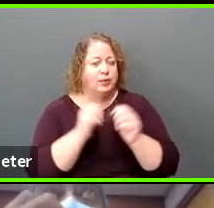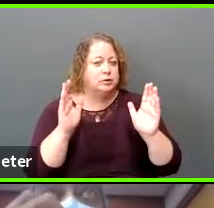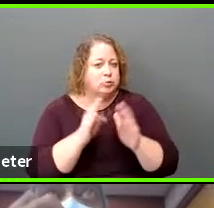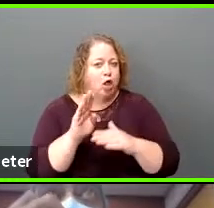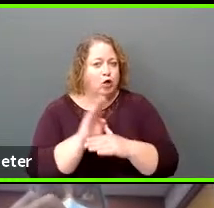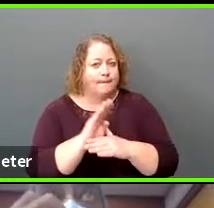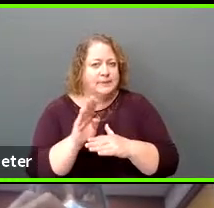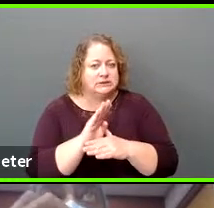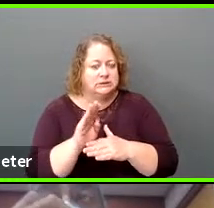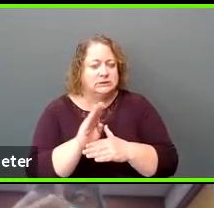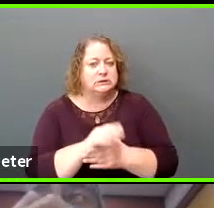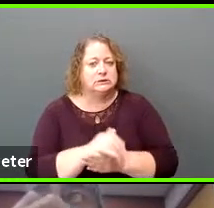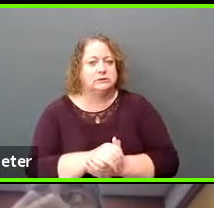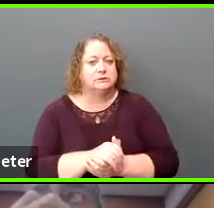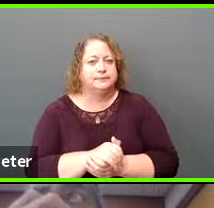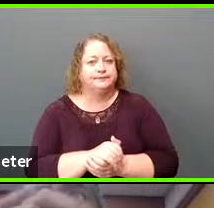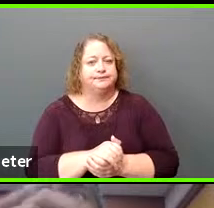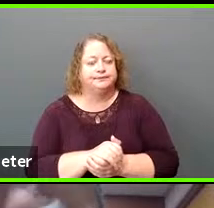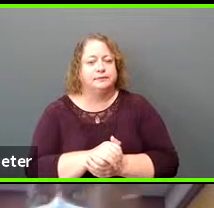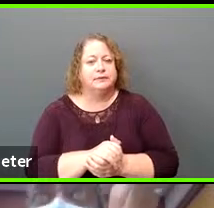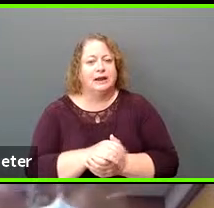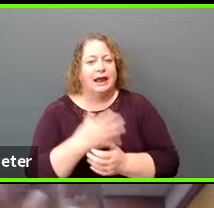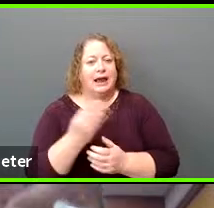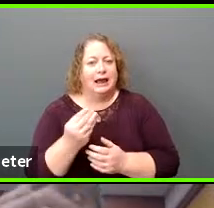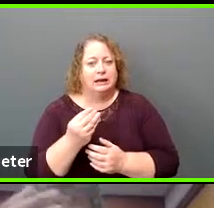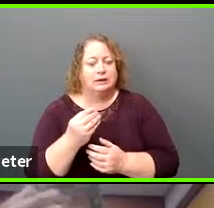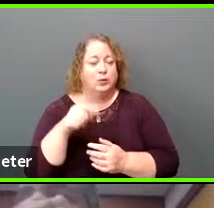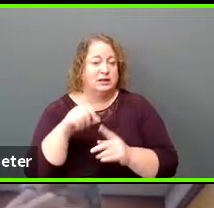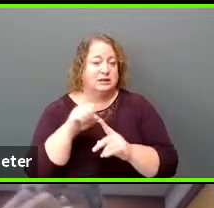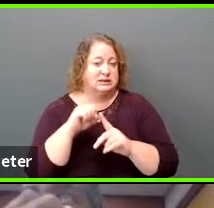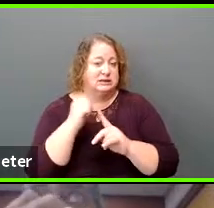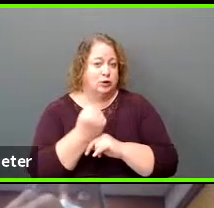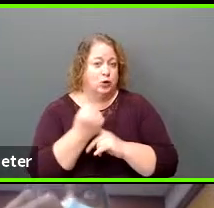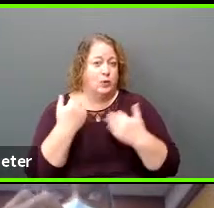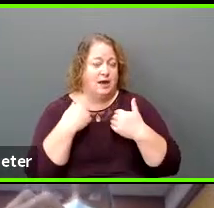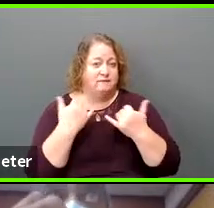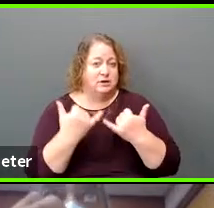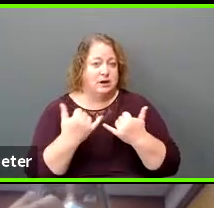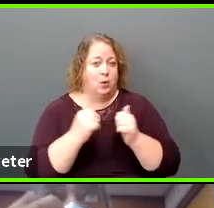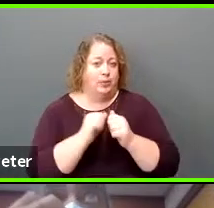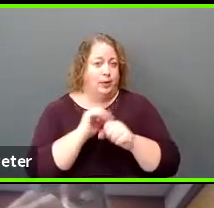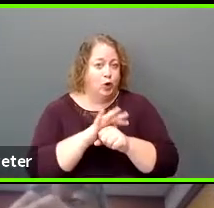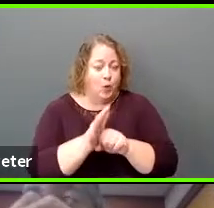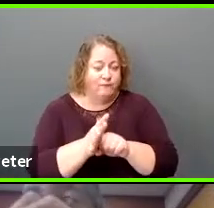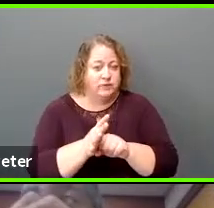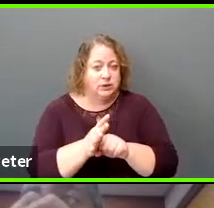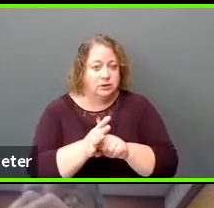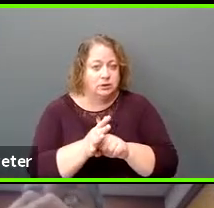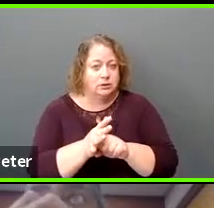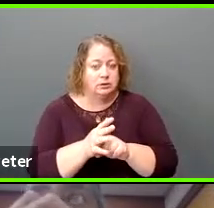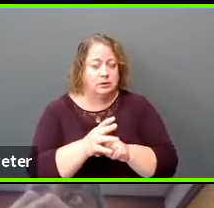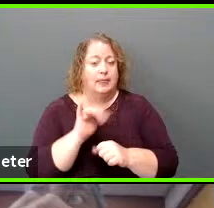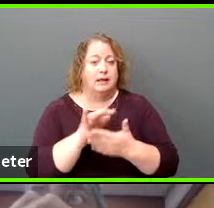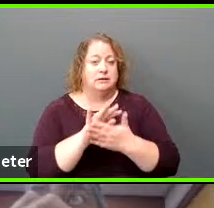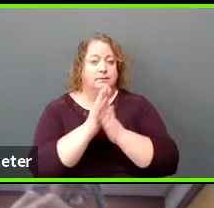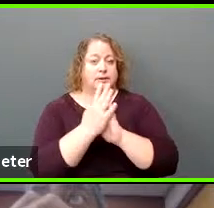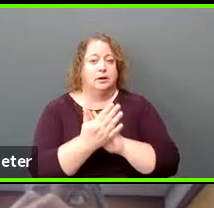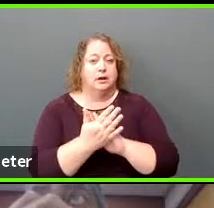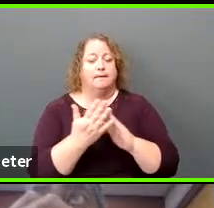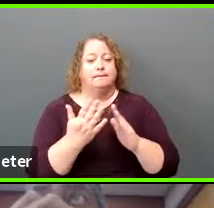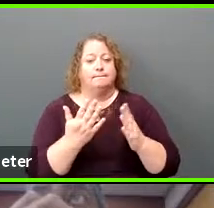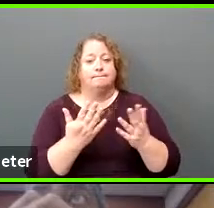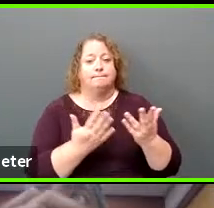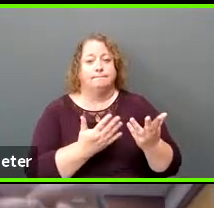smaller businesses. Mm-hmm. And given this scenario that we've got now with COVID, that's become